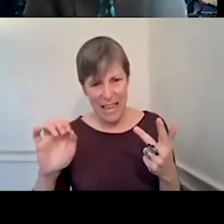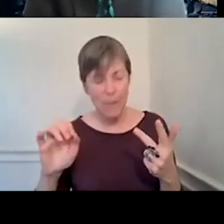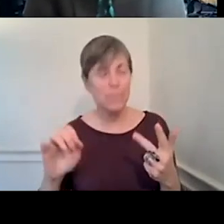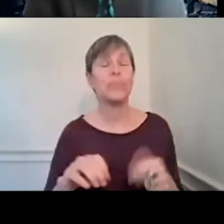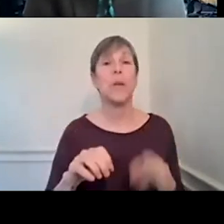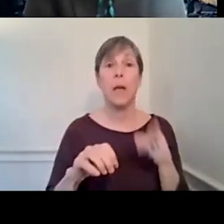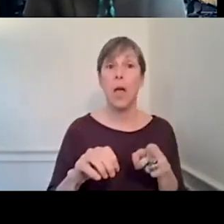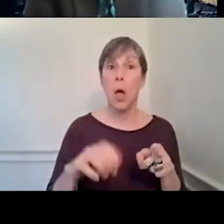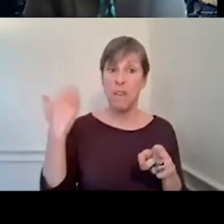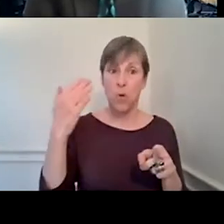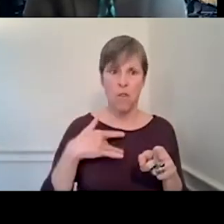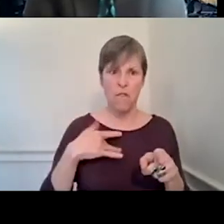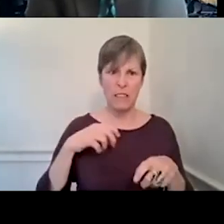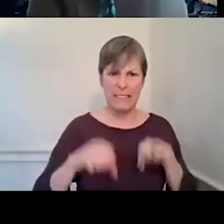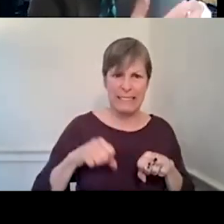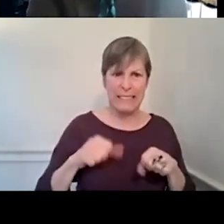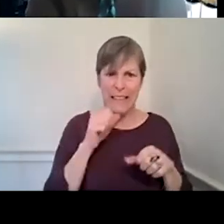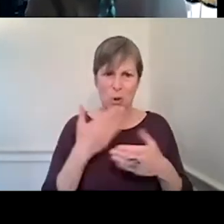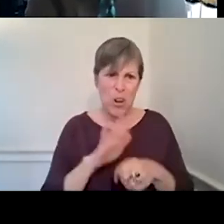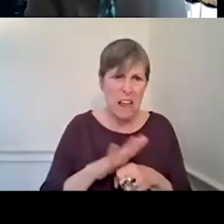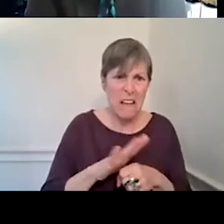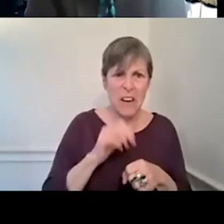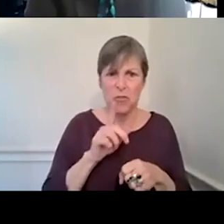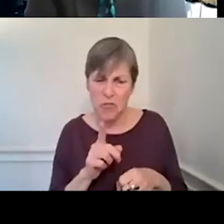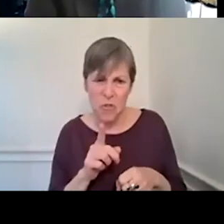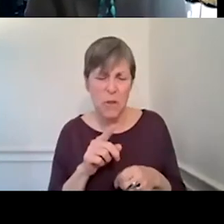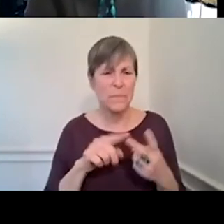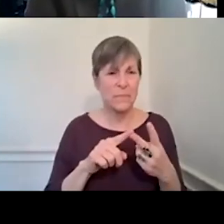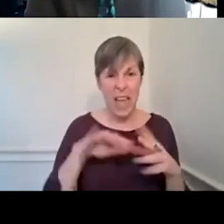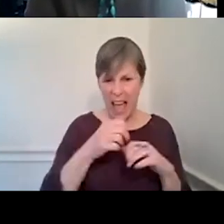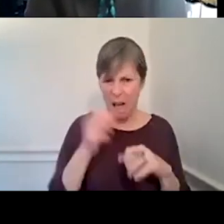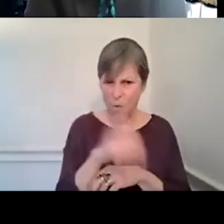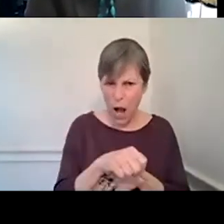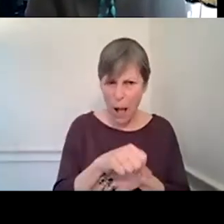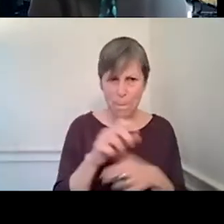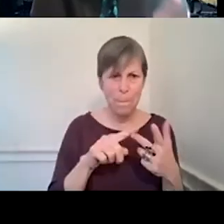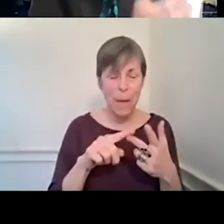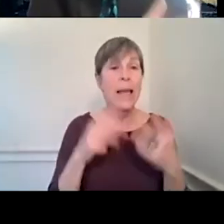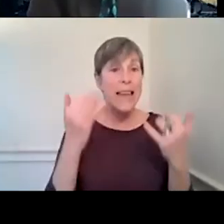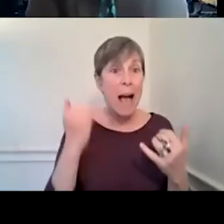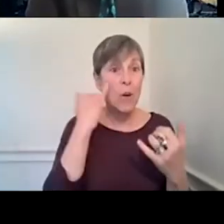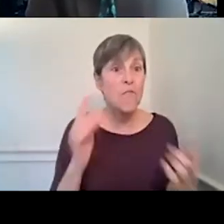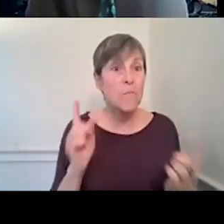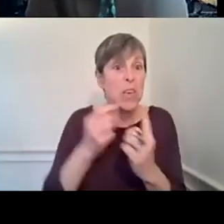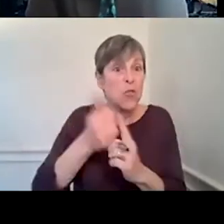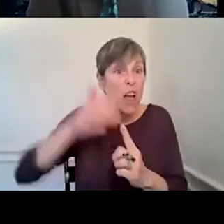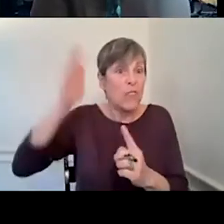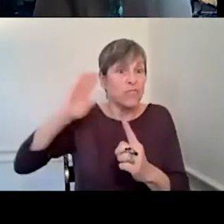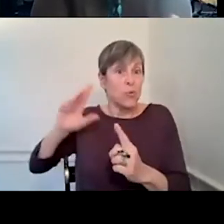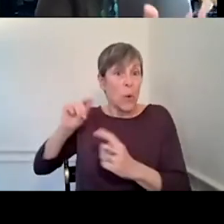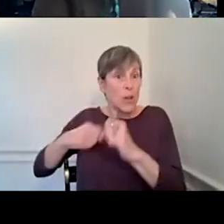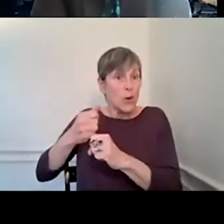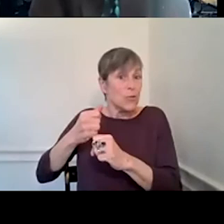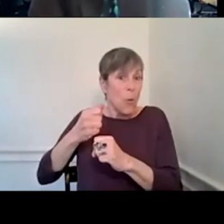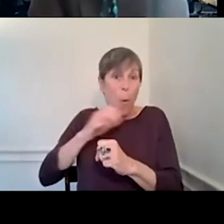did you overcome that? And what would you tell your 20-year-old self if you were, back in college